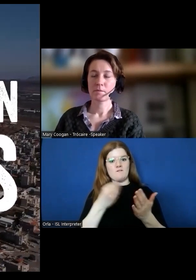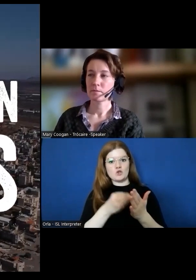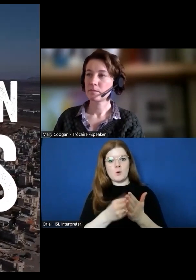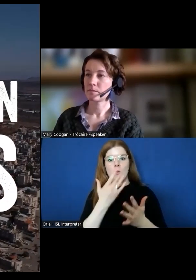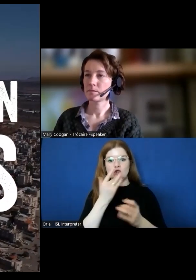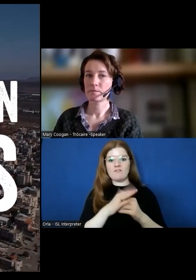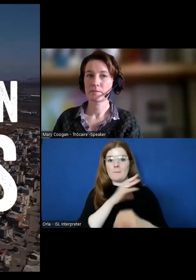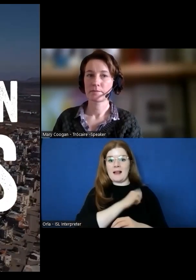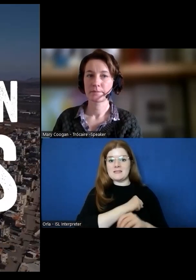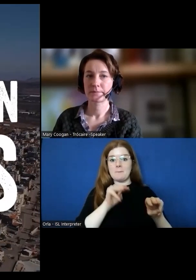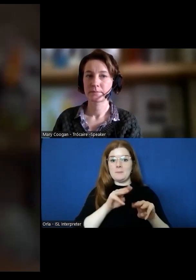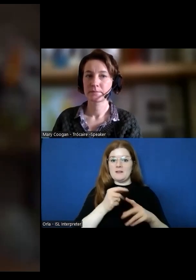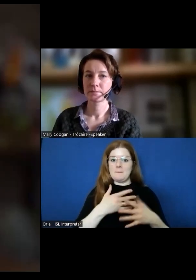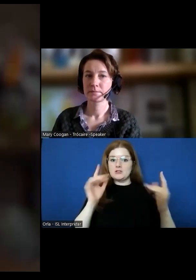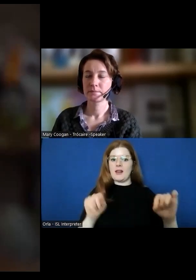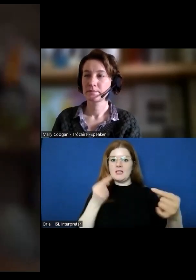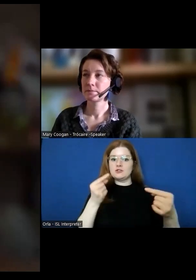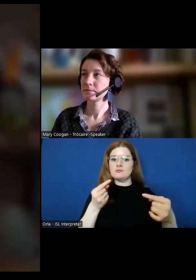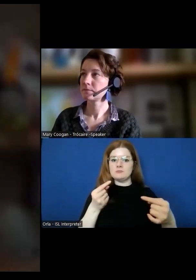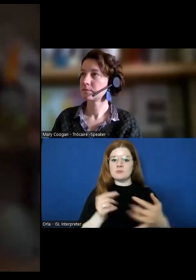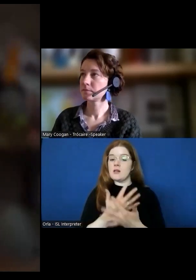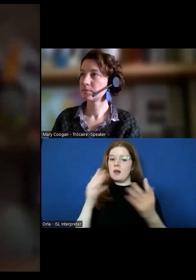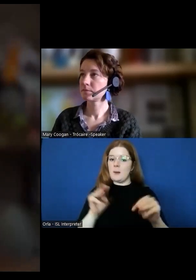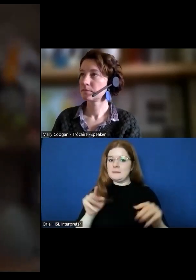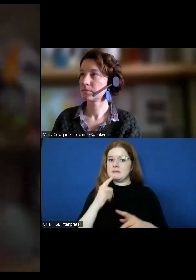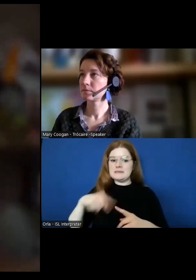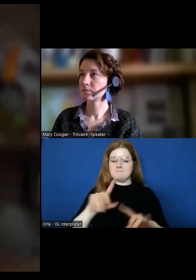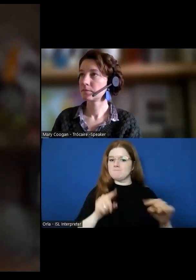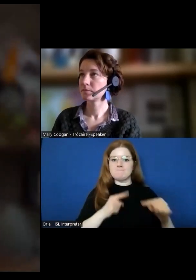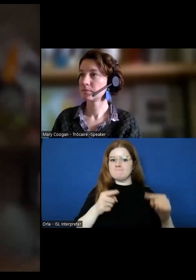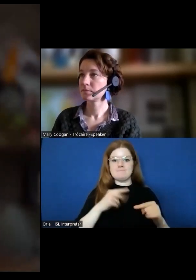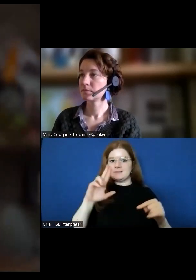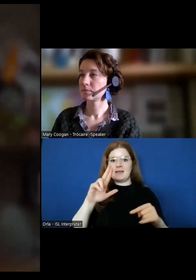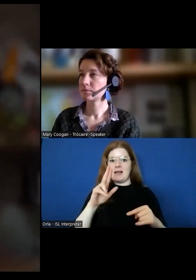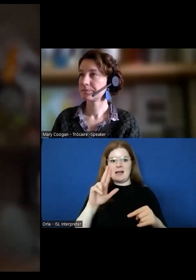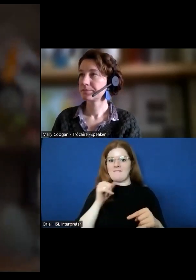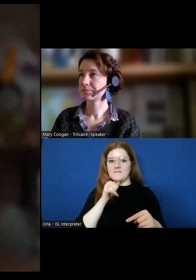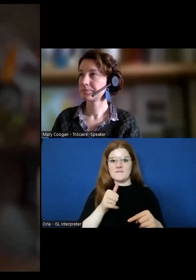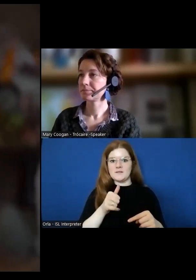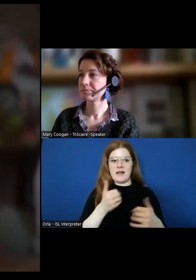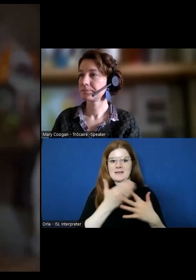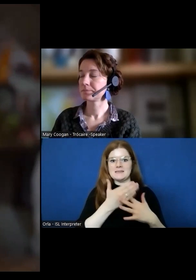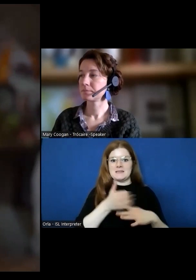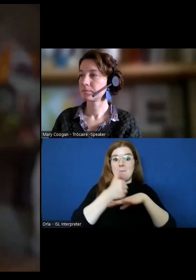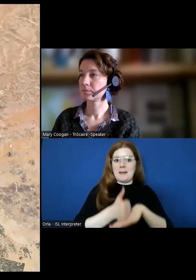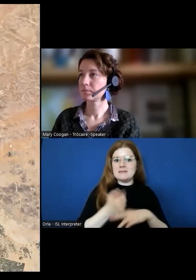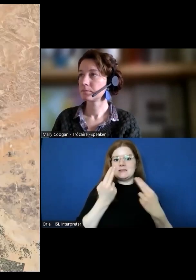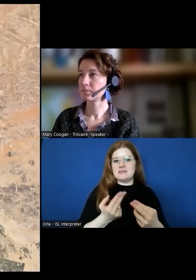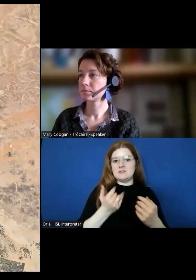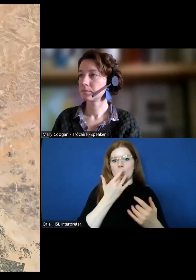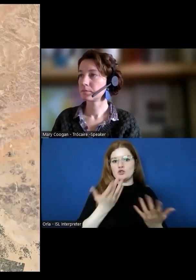Palestinians is a big challenge, and many people struggle to fulfill their basic water needs.